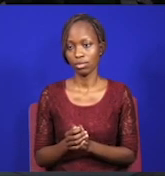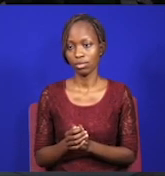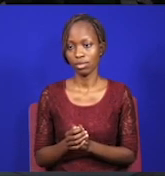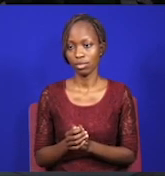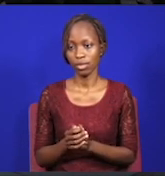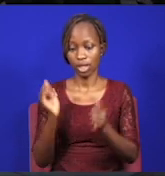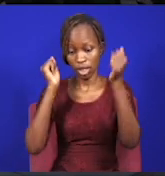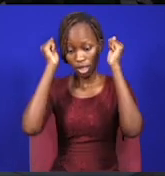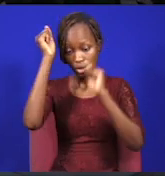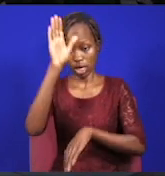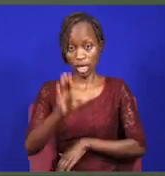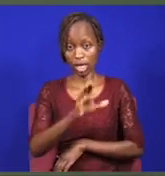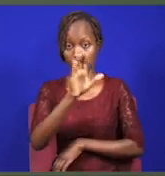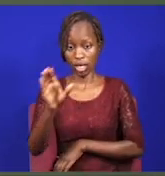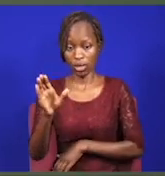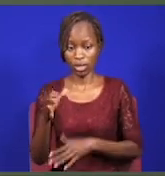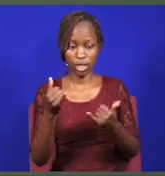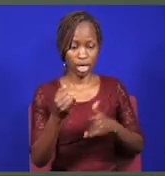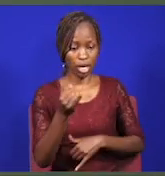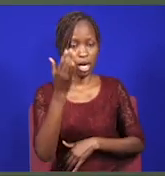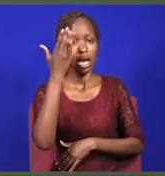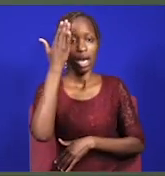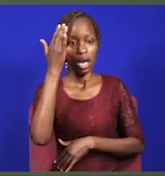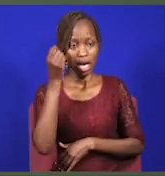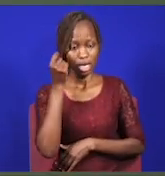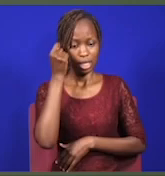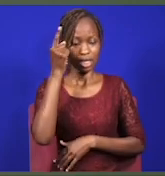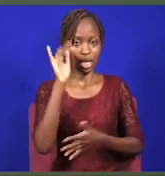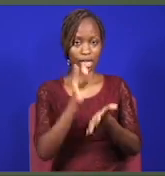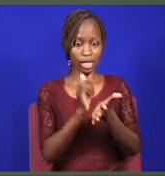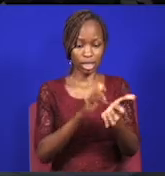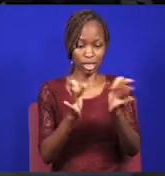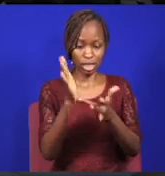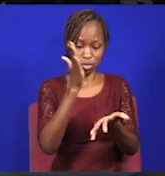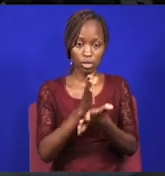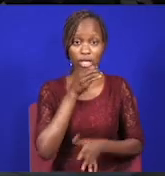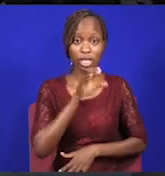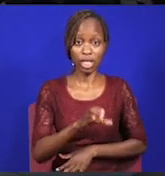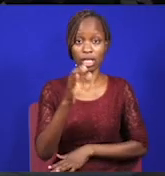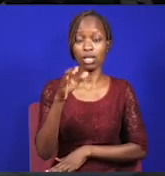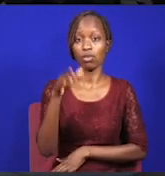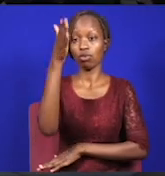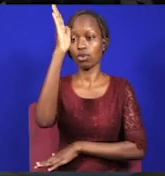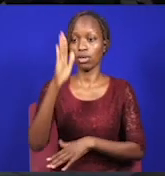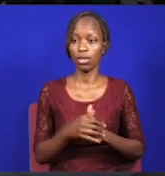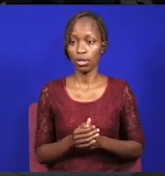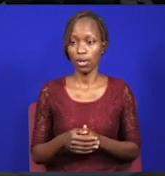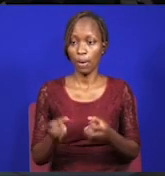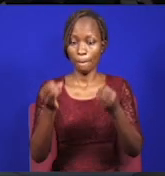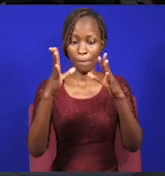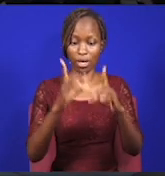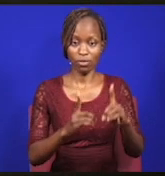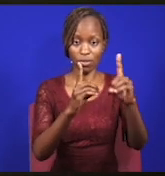The soldier at the cross realized that Jesus was truly the Son of God. Many of the Lord's